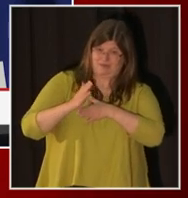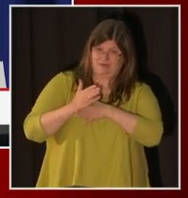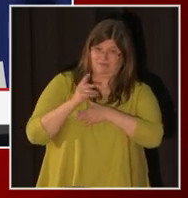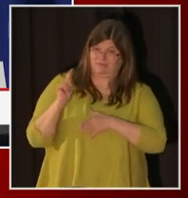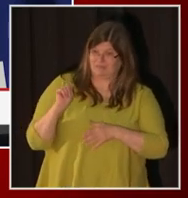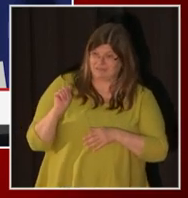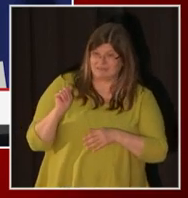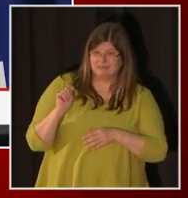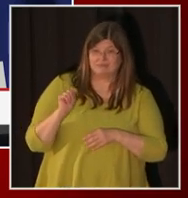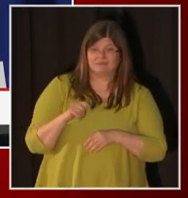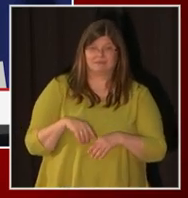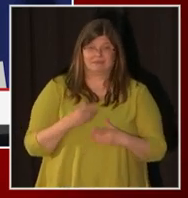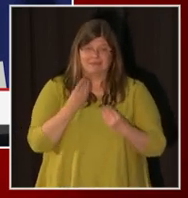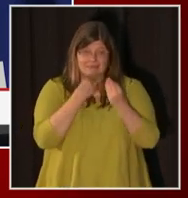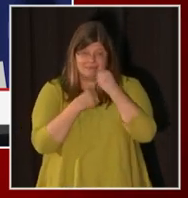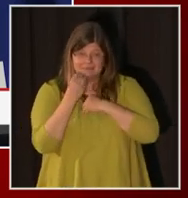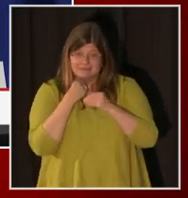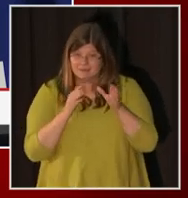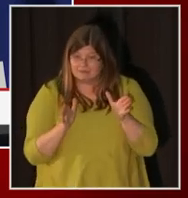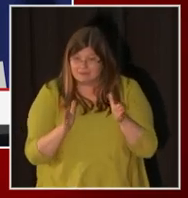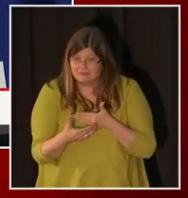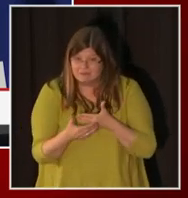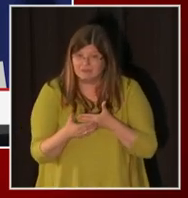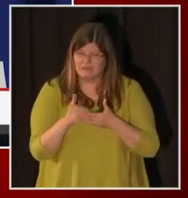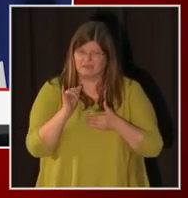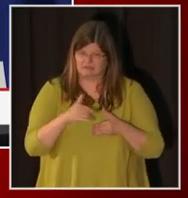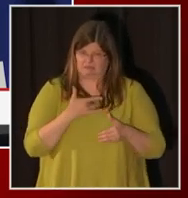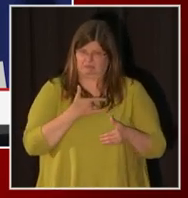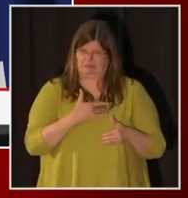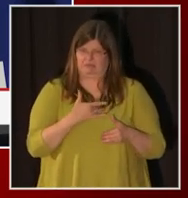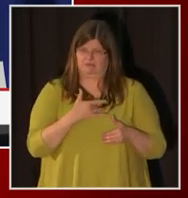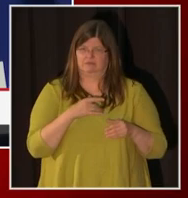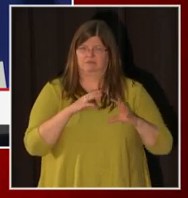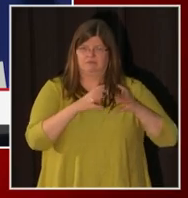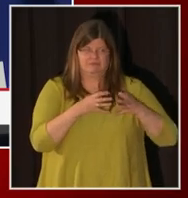bathrooms, dining halls, things of that nature.